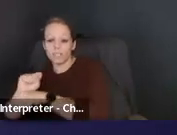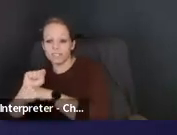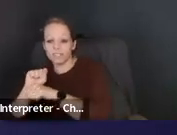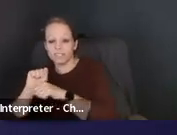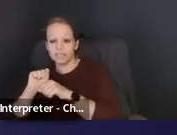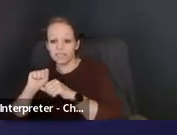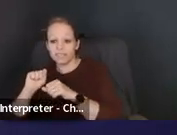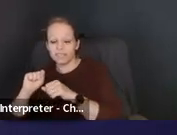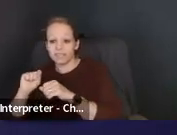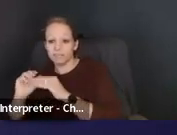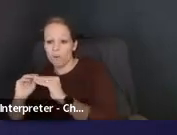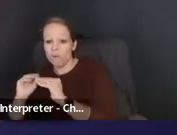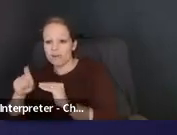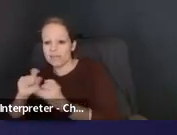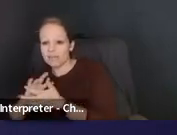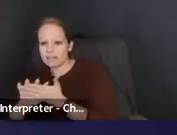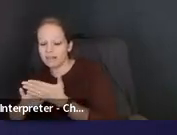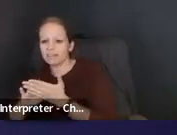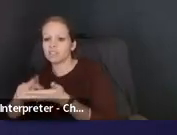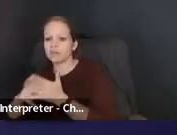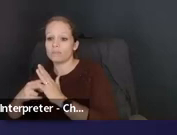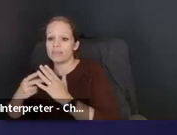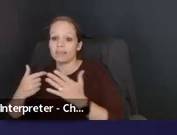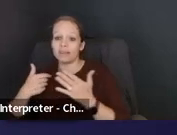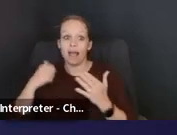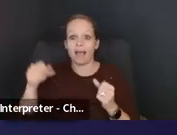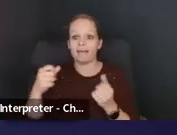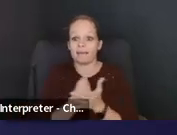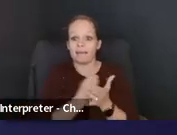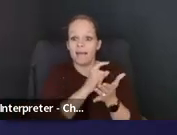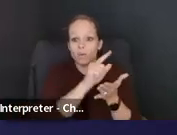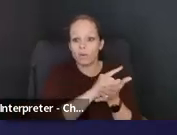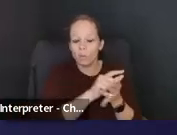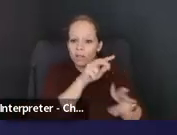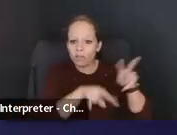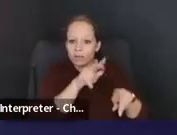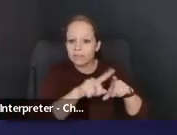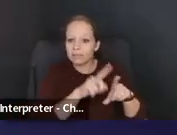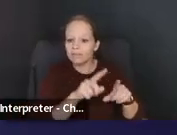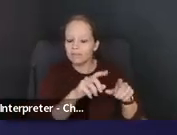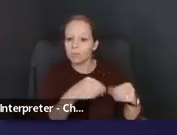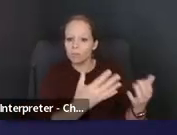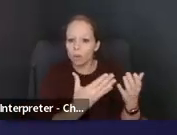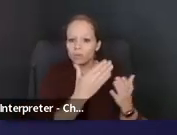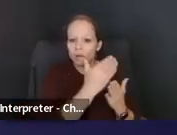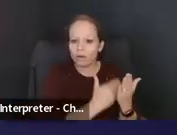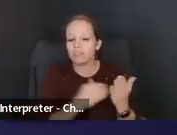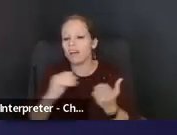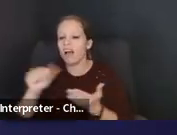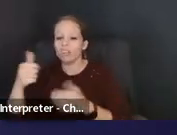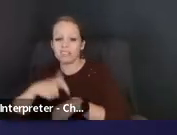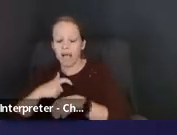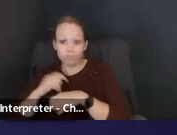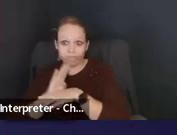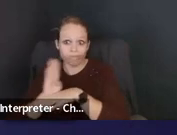looking every week versus sometimes we're just at max load. And I'm like every month, I just try to like peruse and check it out.